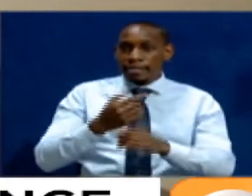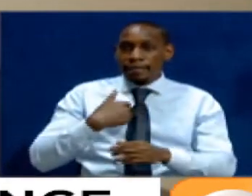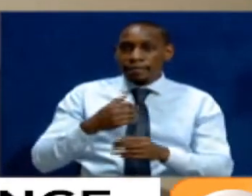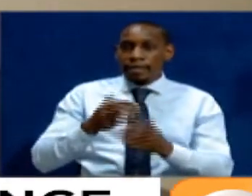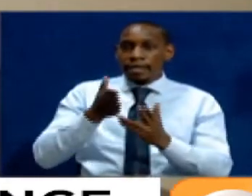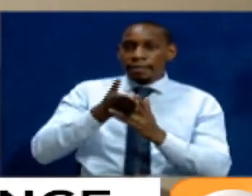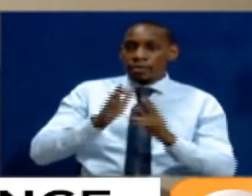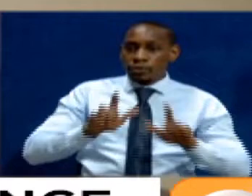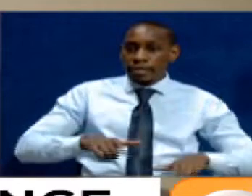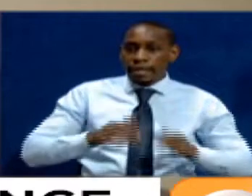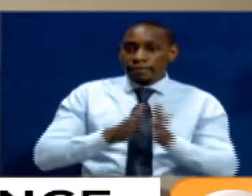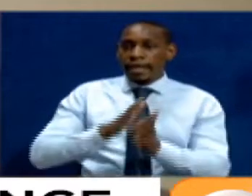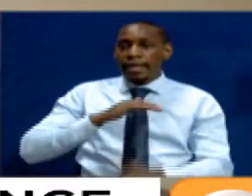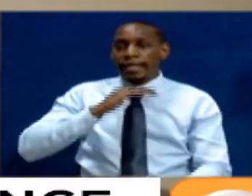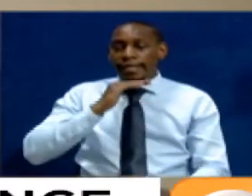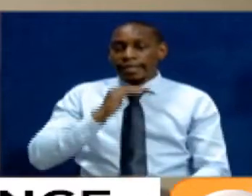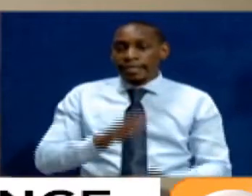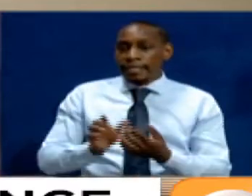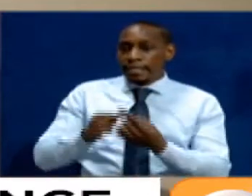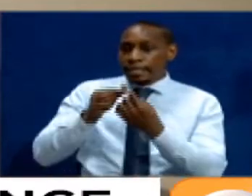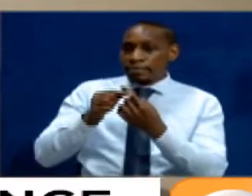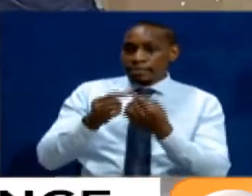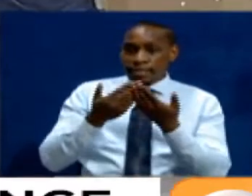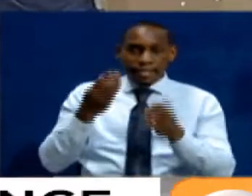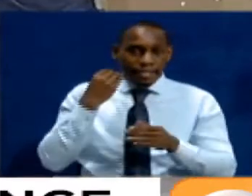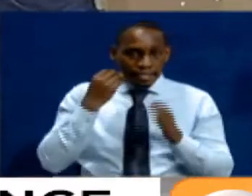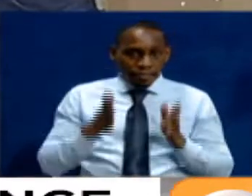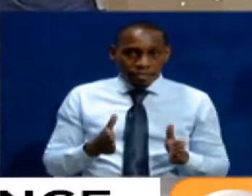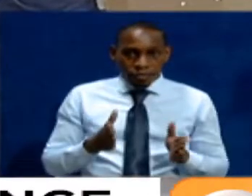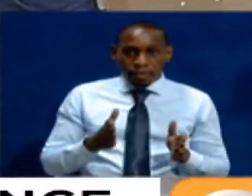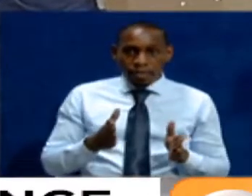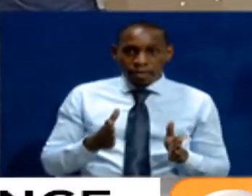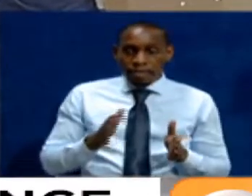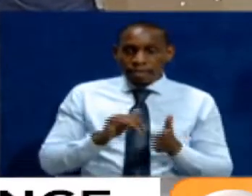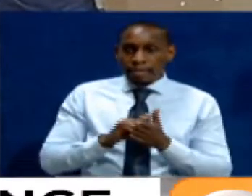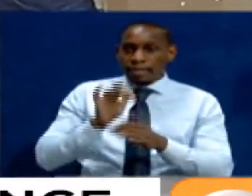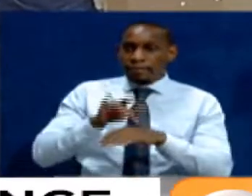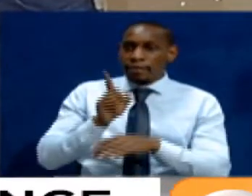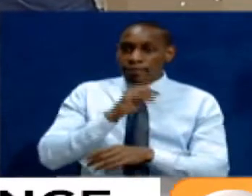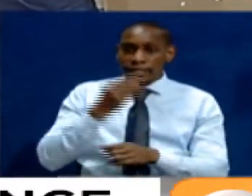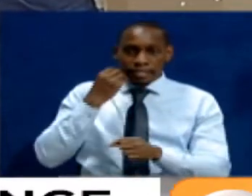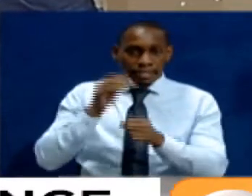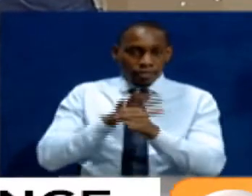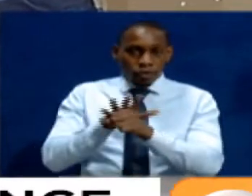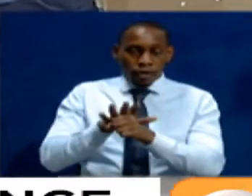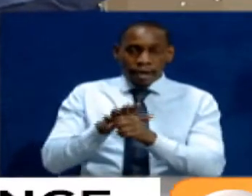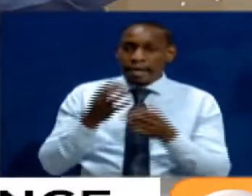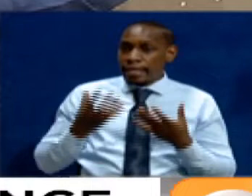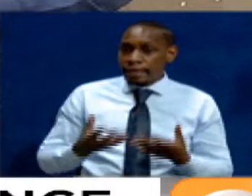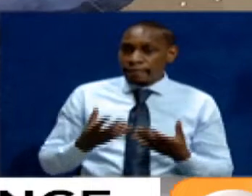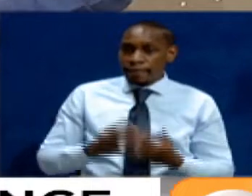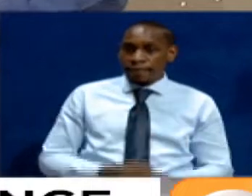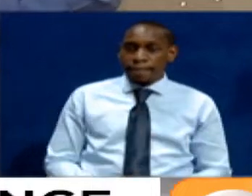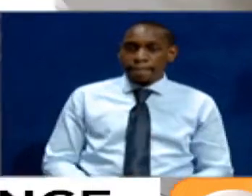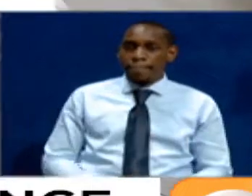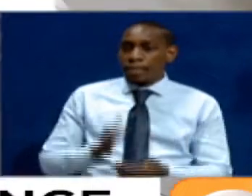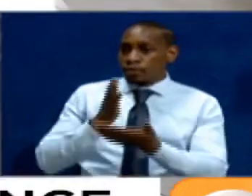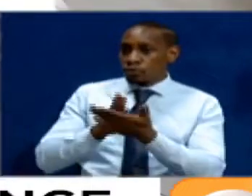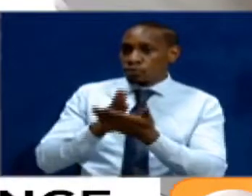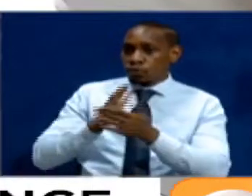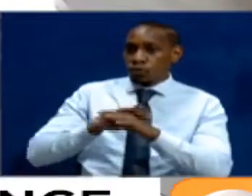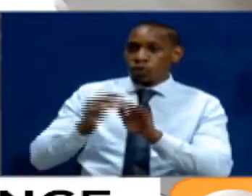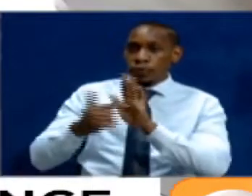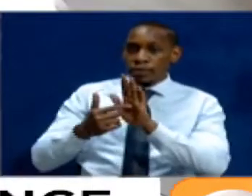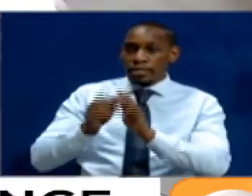between life and death, especially for any patient who ends up infected with this very severe virus. Absolutely. Good point